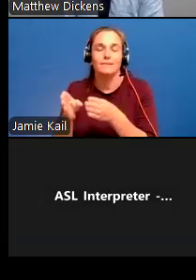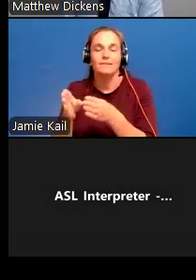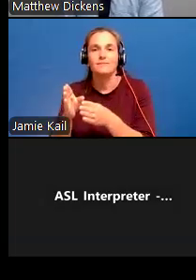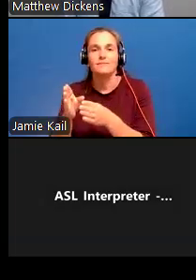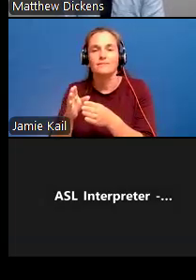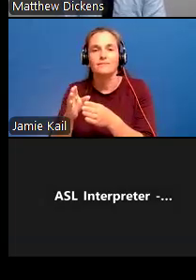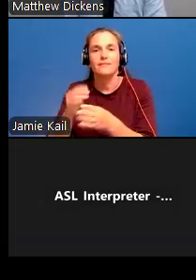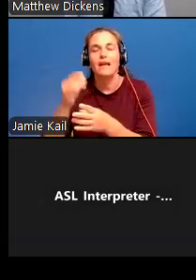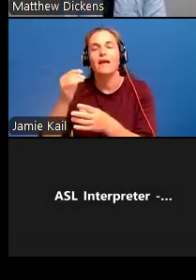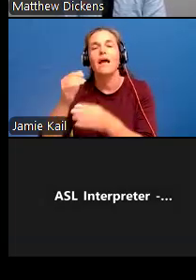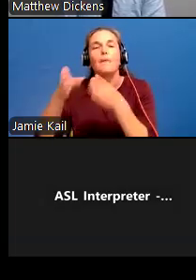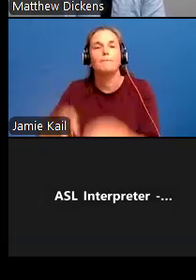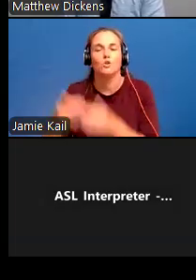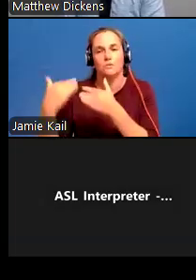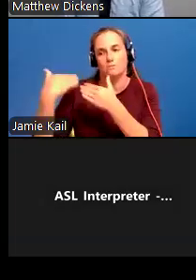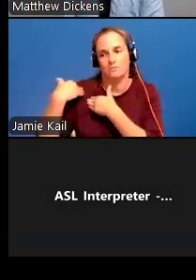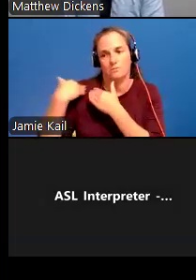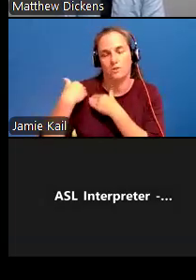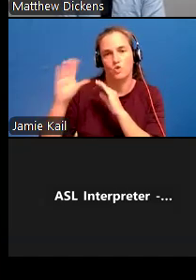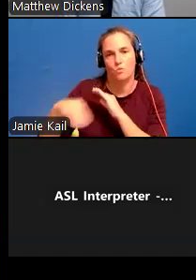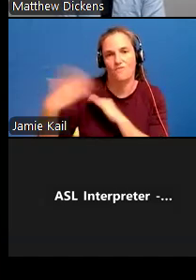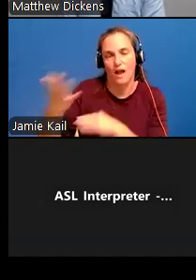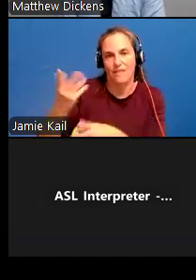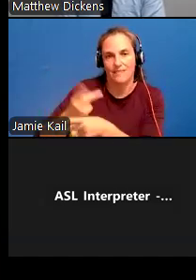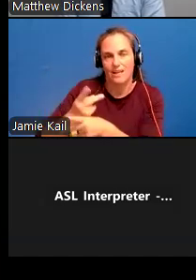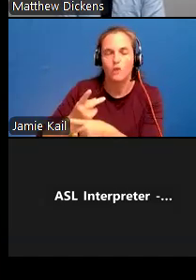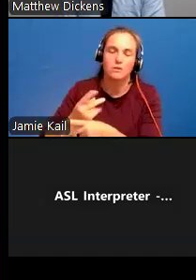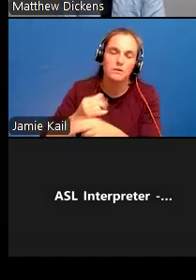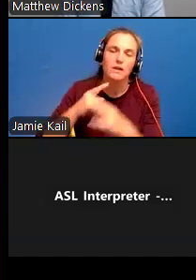that care failing to provide them, it's known as caretaker neglect.